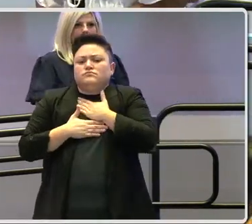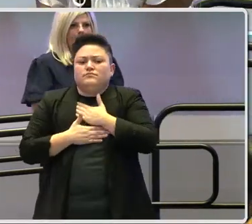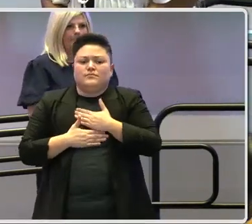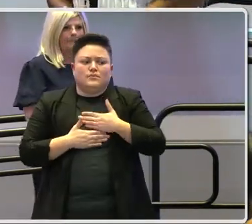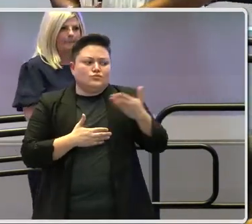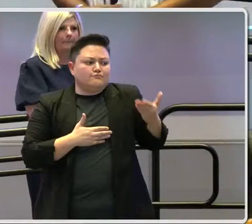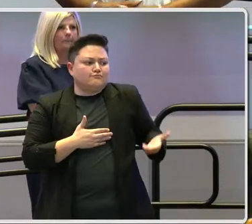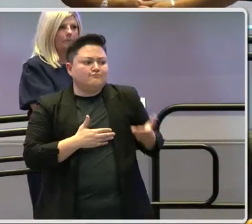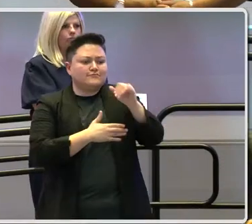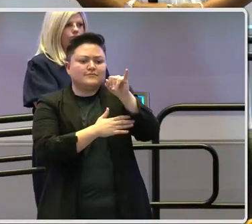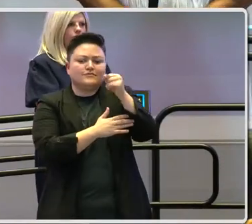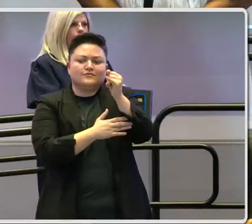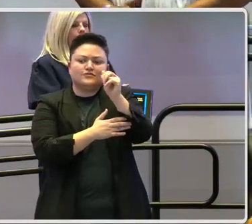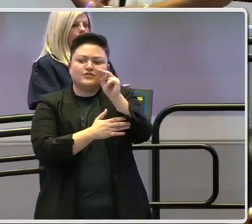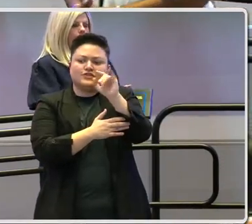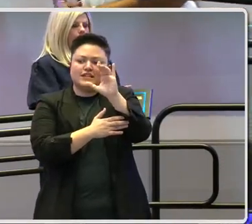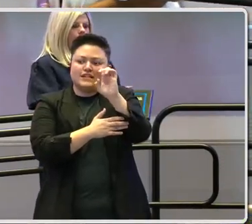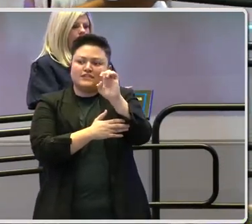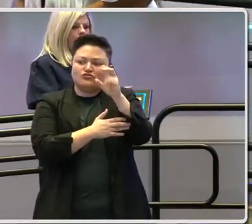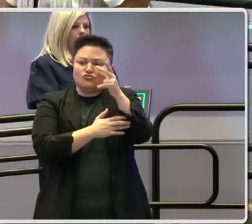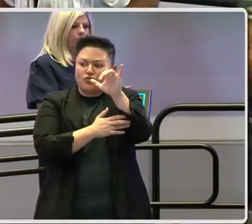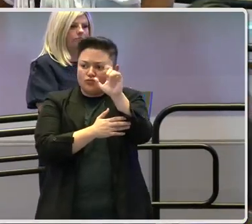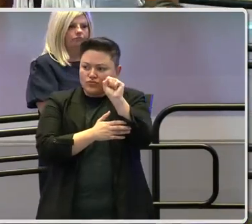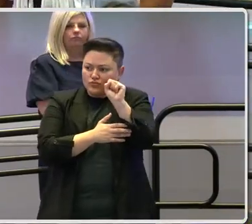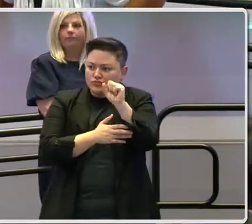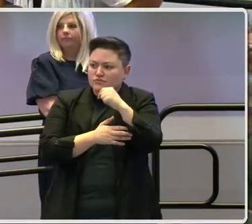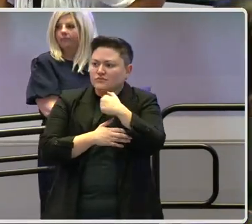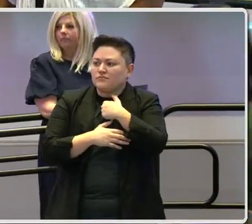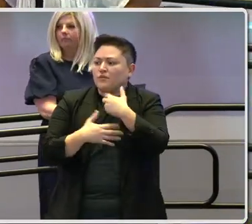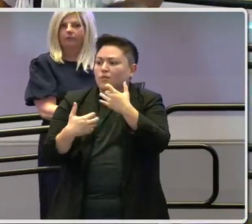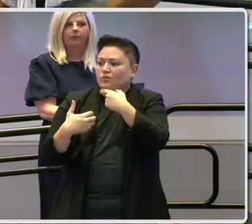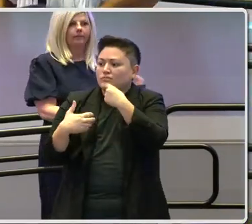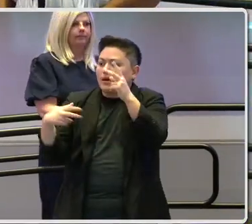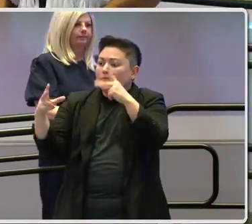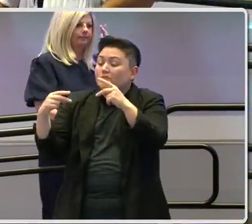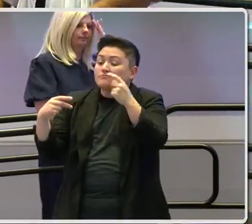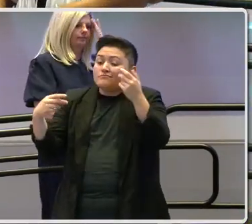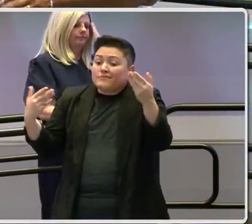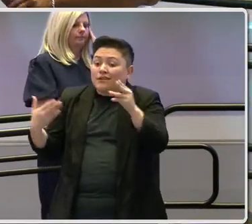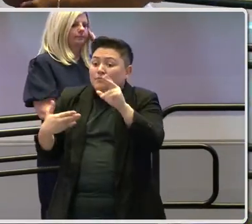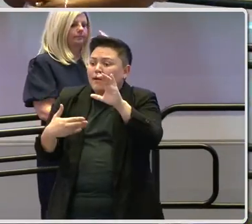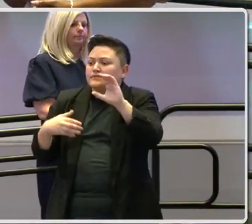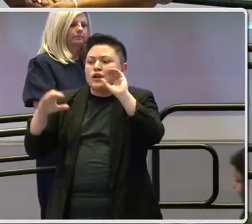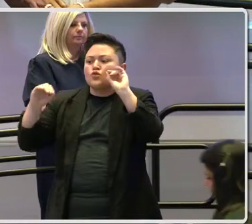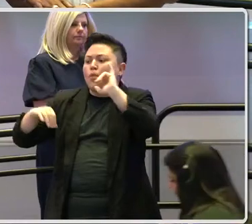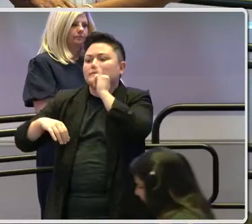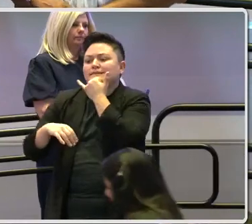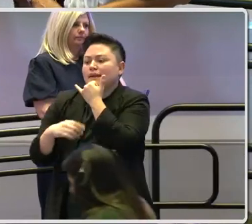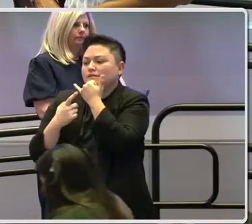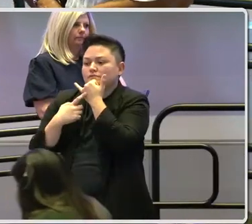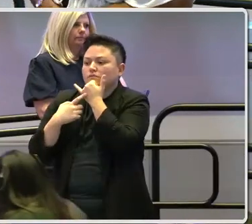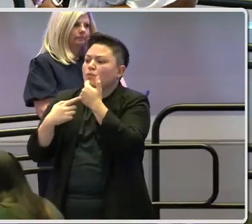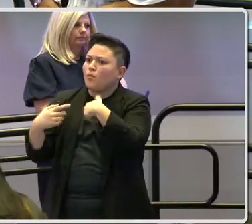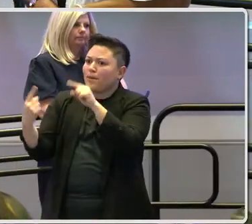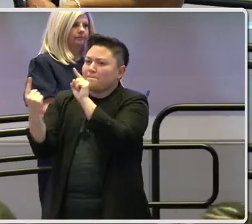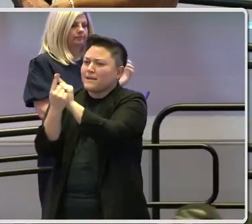Janice Charles. As I love to tell people all the time, there is no mistakes on Mt SAC. I believe we come across the people that